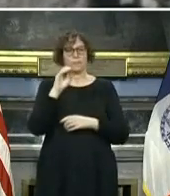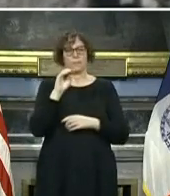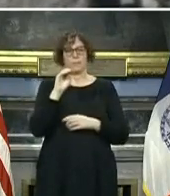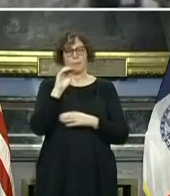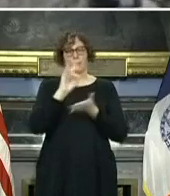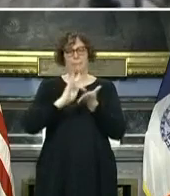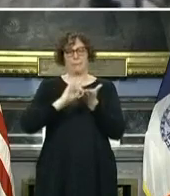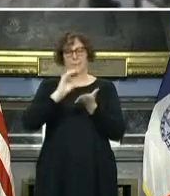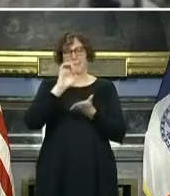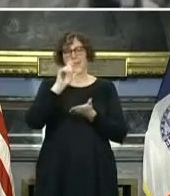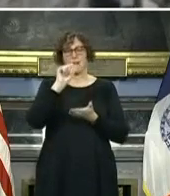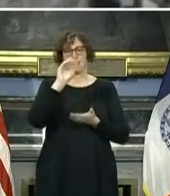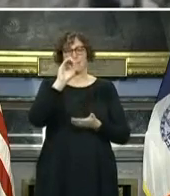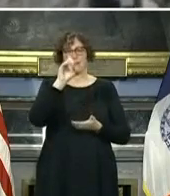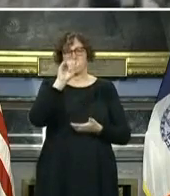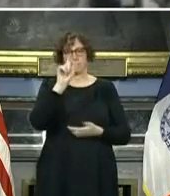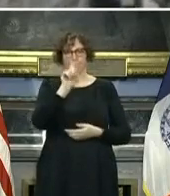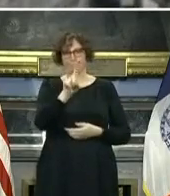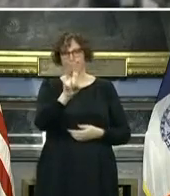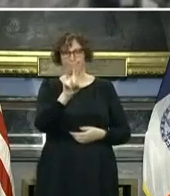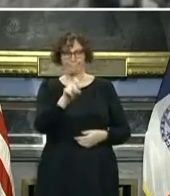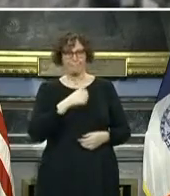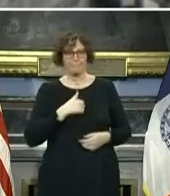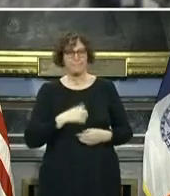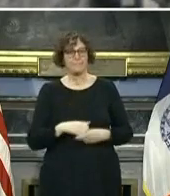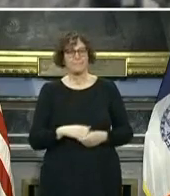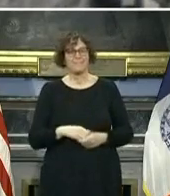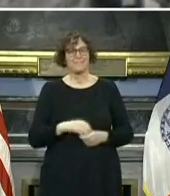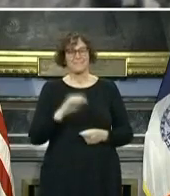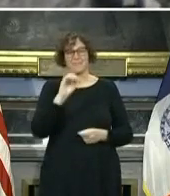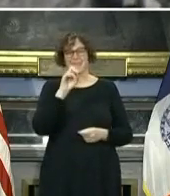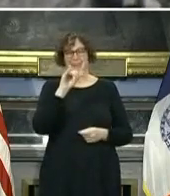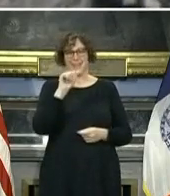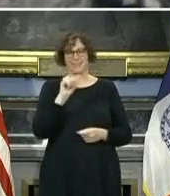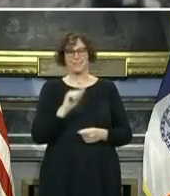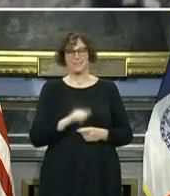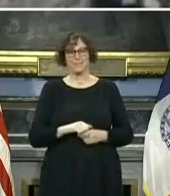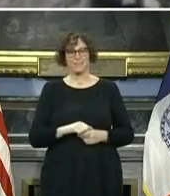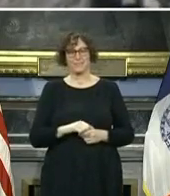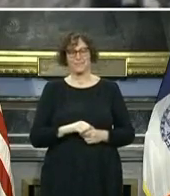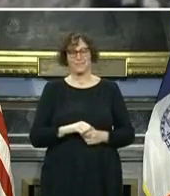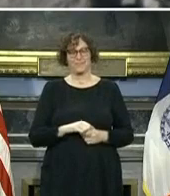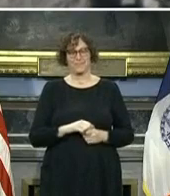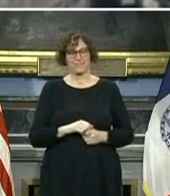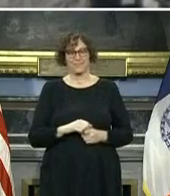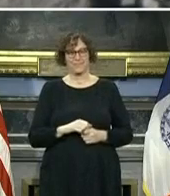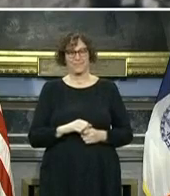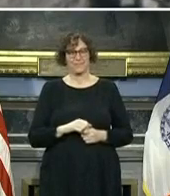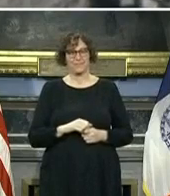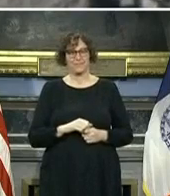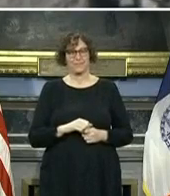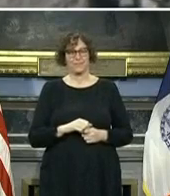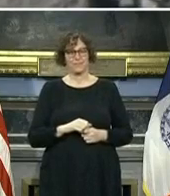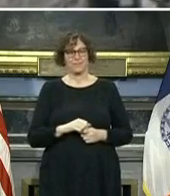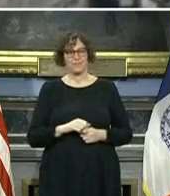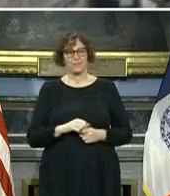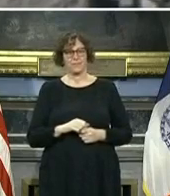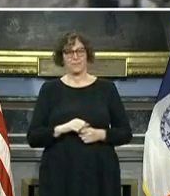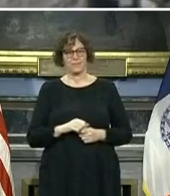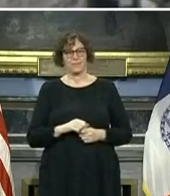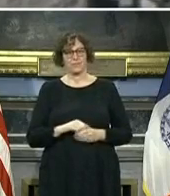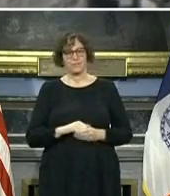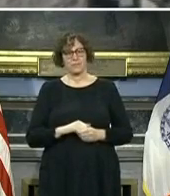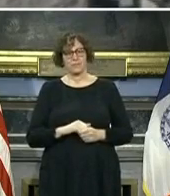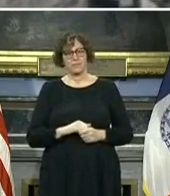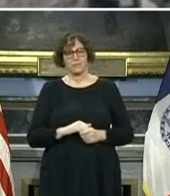Yes? This is in regard to... Just speak up. Yeah, there you go. In regard to social distancing. Yes, sir. So I'm sure you saw the stories yesterday about the